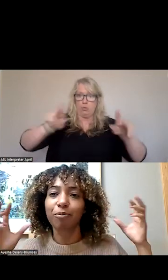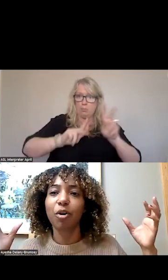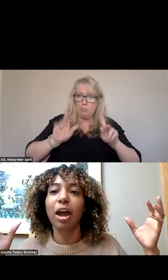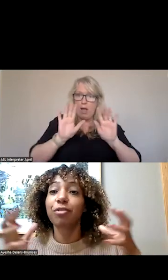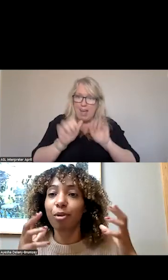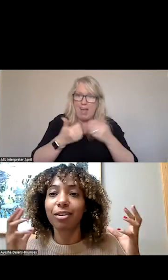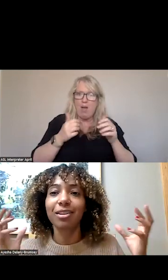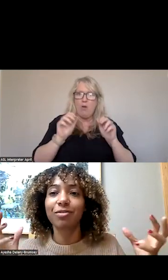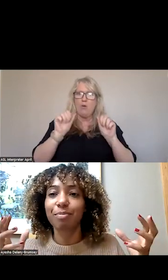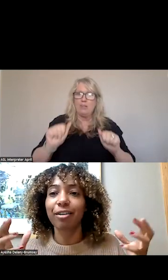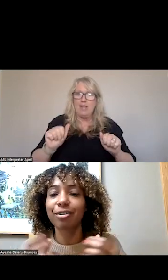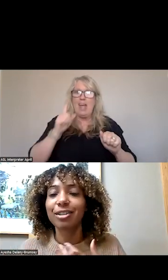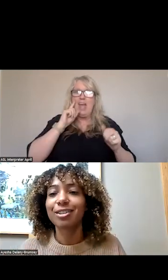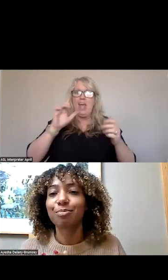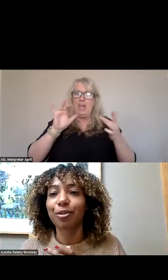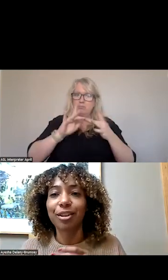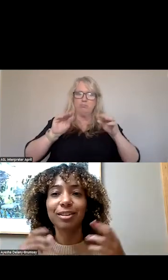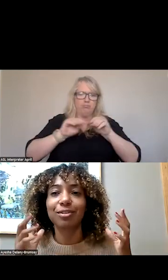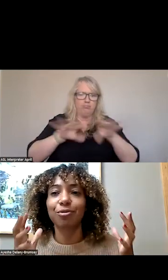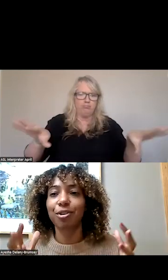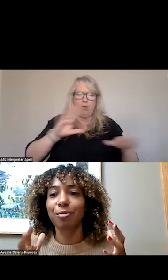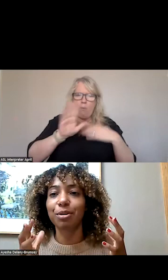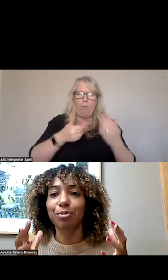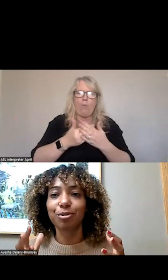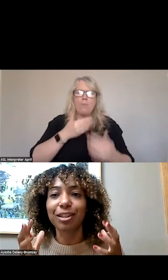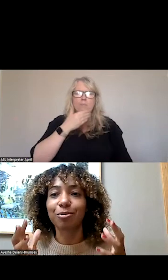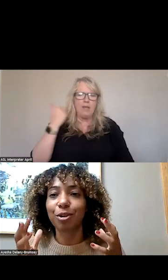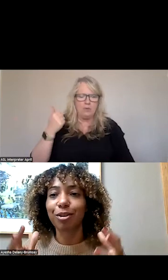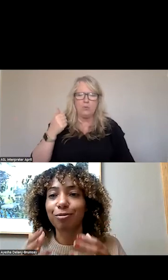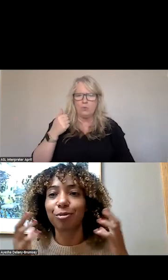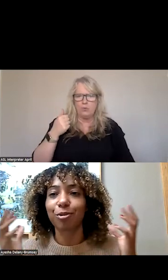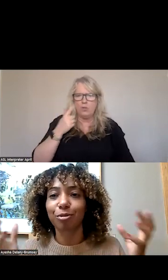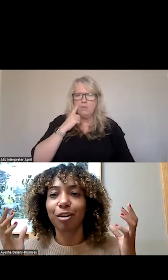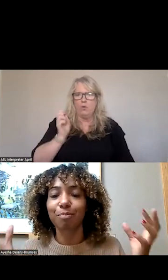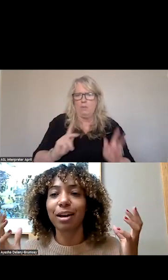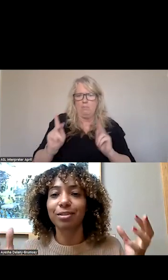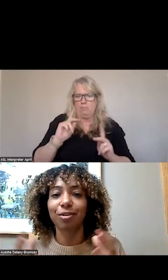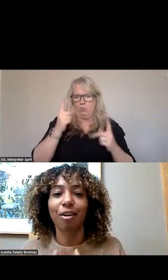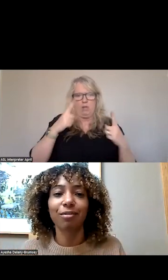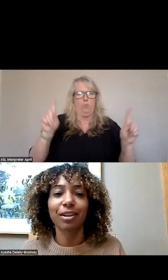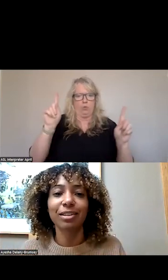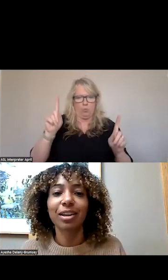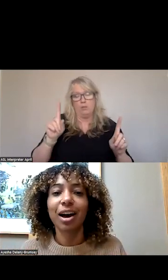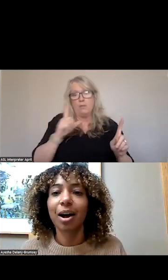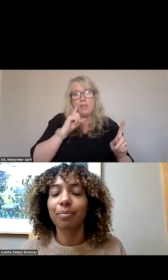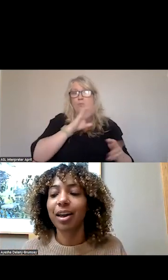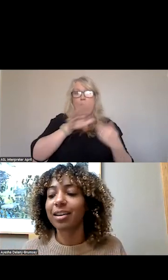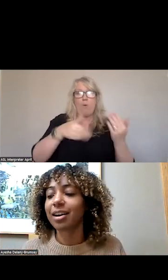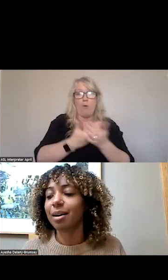reach everyone even better. We build this for people who it doesn't work well for, and it works well best for all of